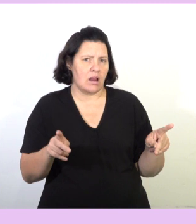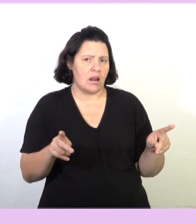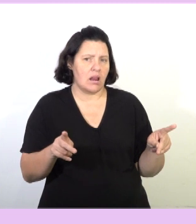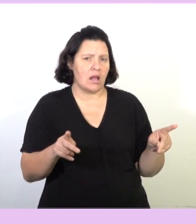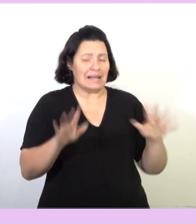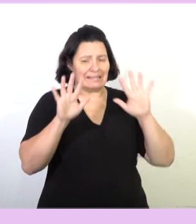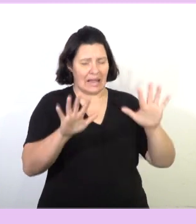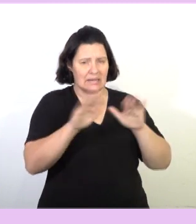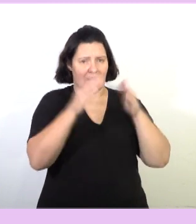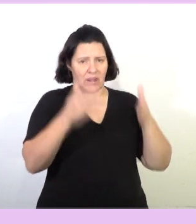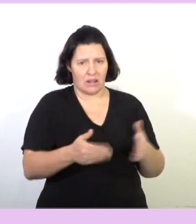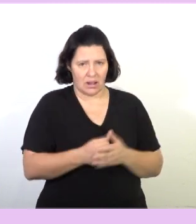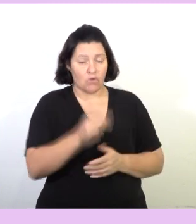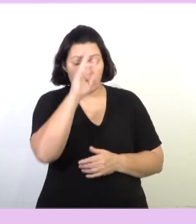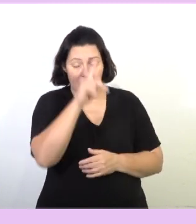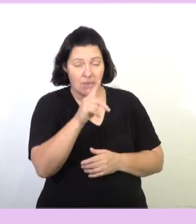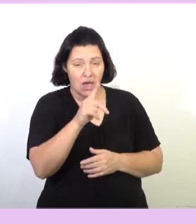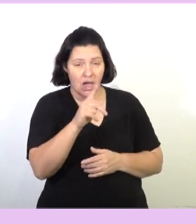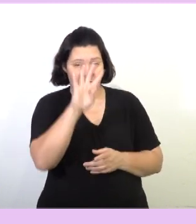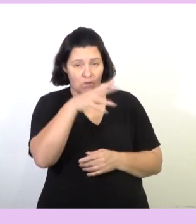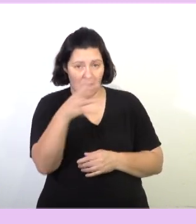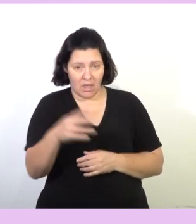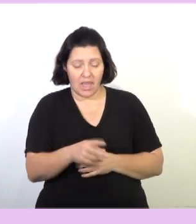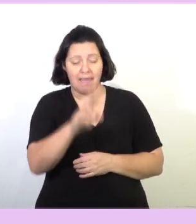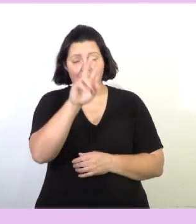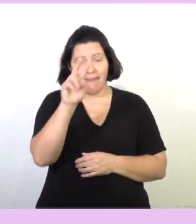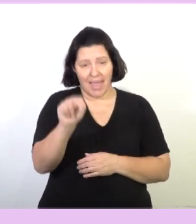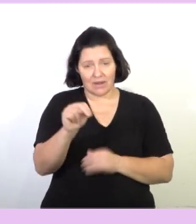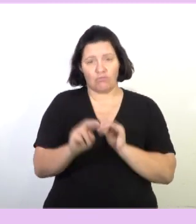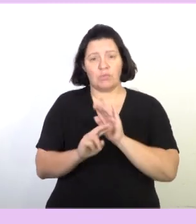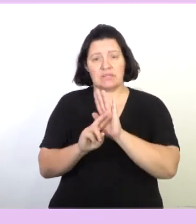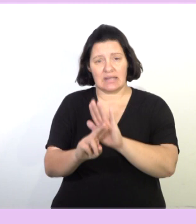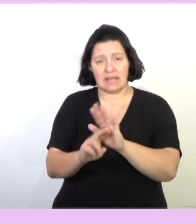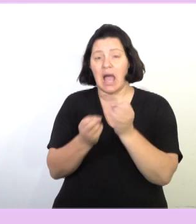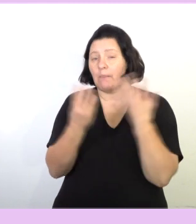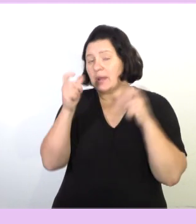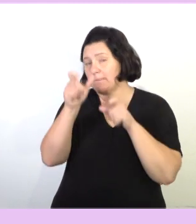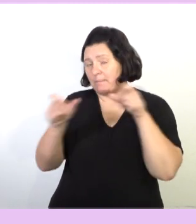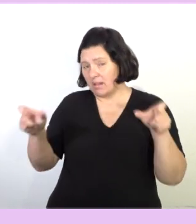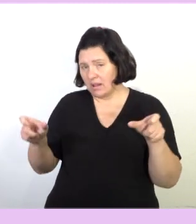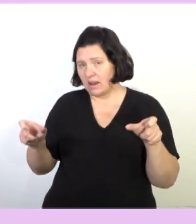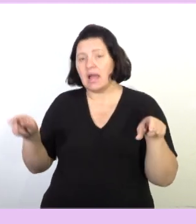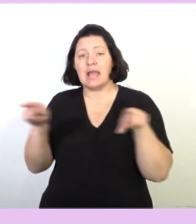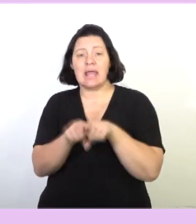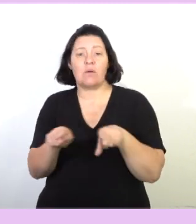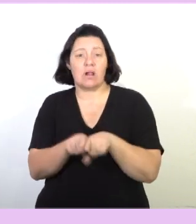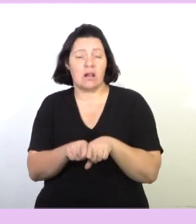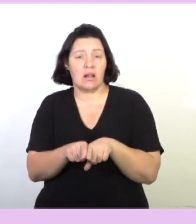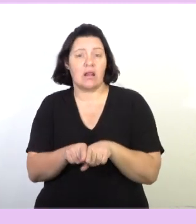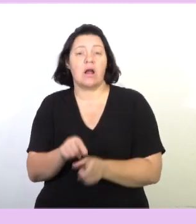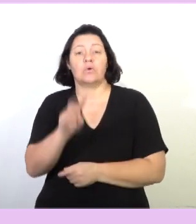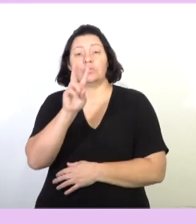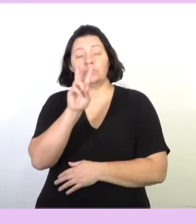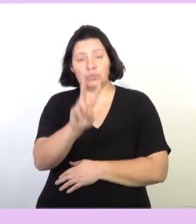accommodated in 10 tables. Remember our formula? N, which represents the number of guests, will be equals to,